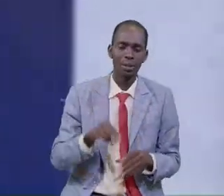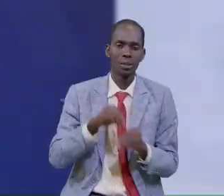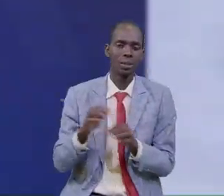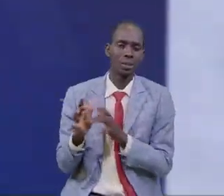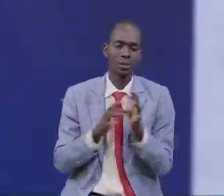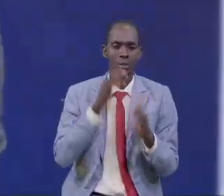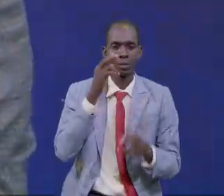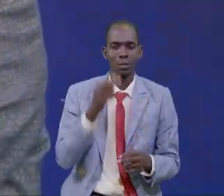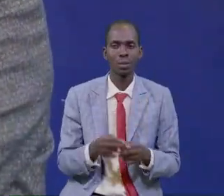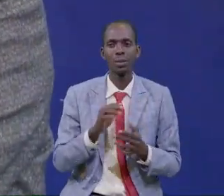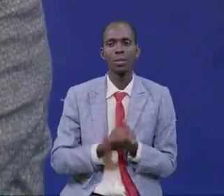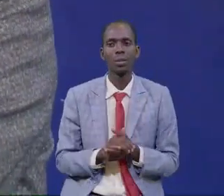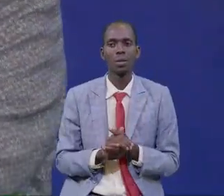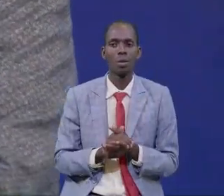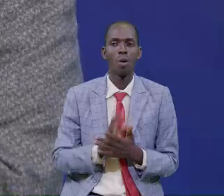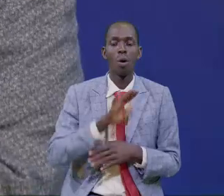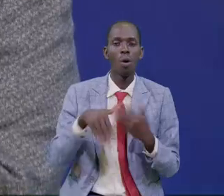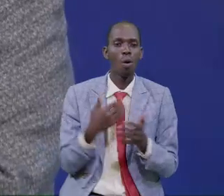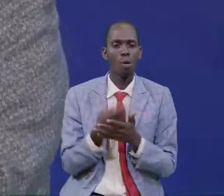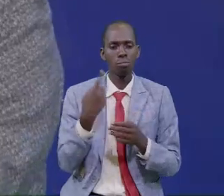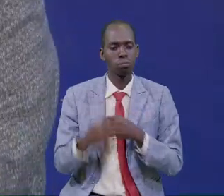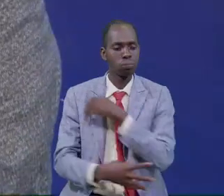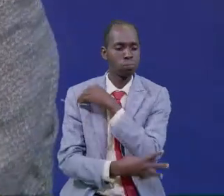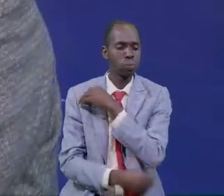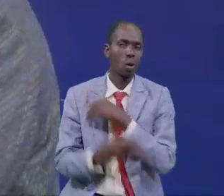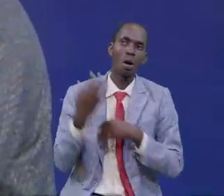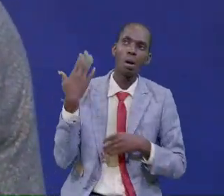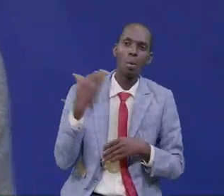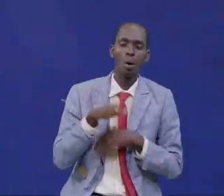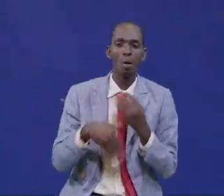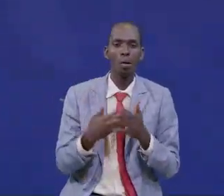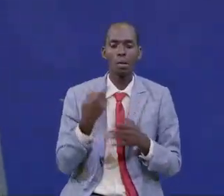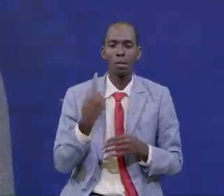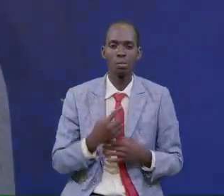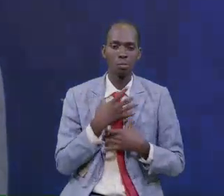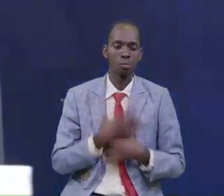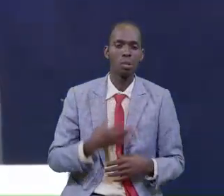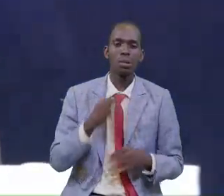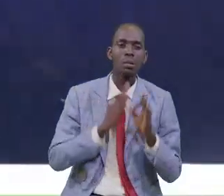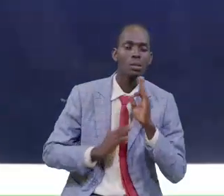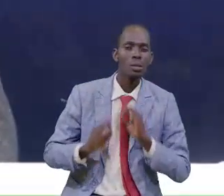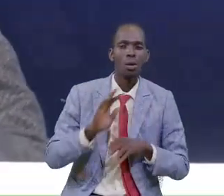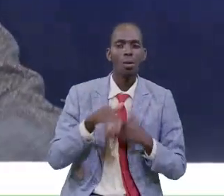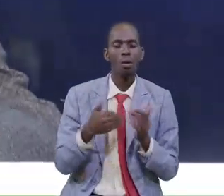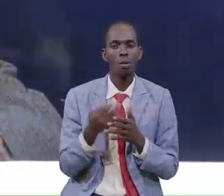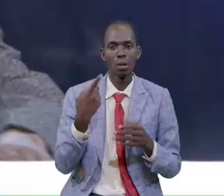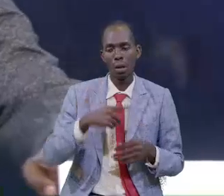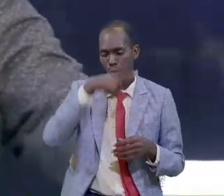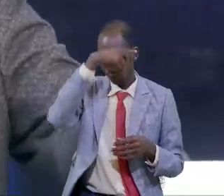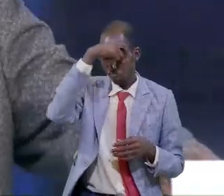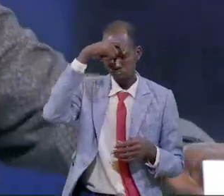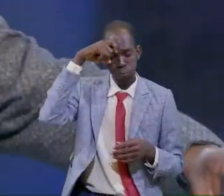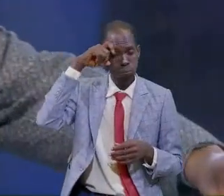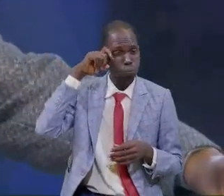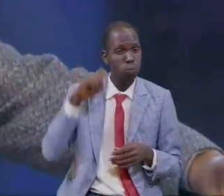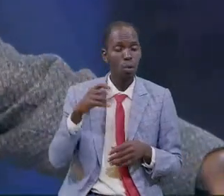All the penury of the past, all the famine of the past, all the sweating of the past, today